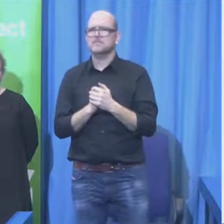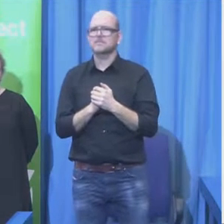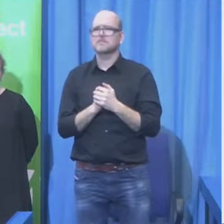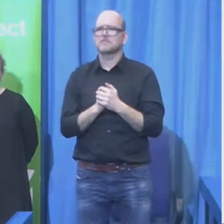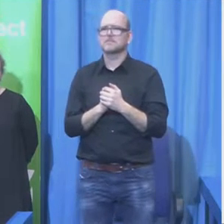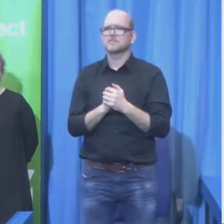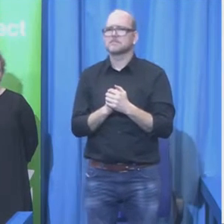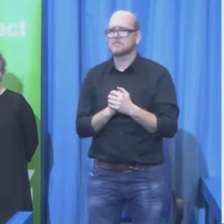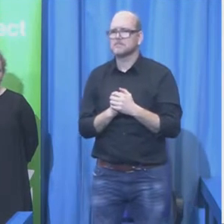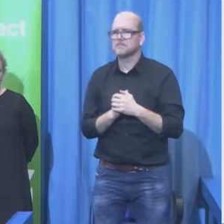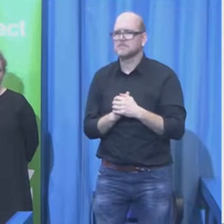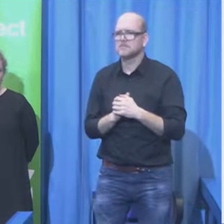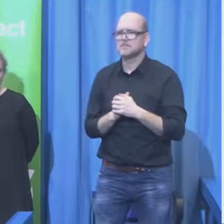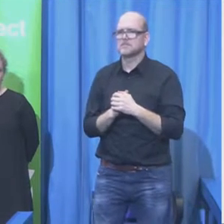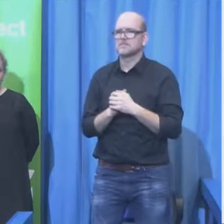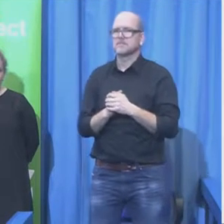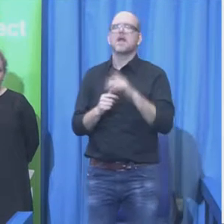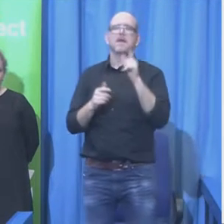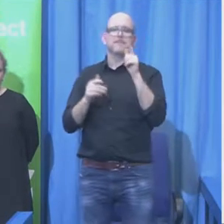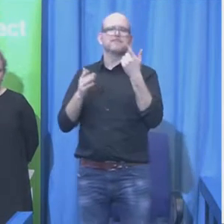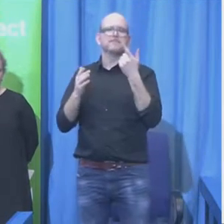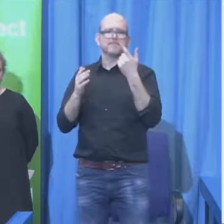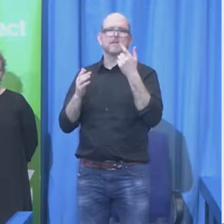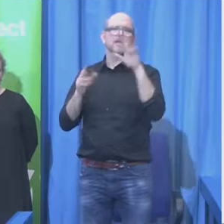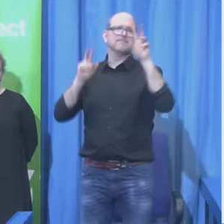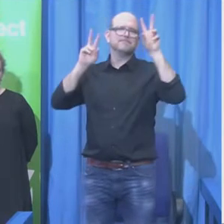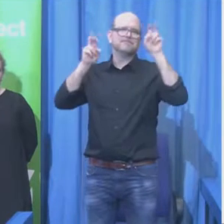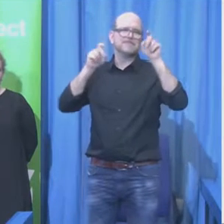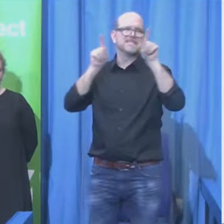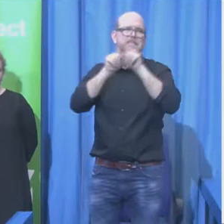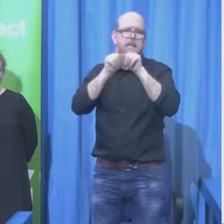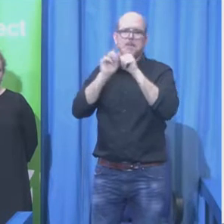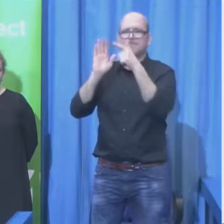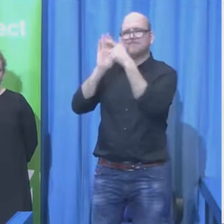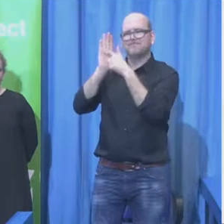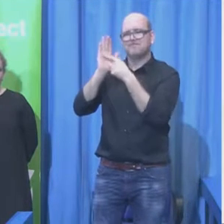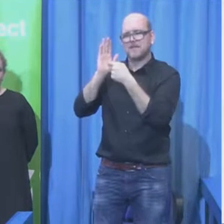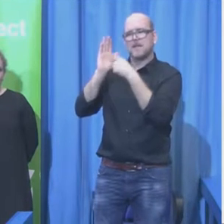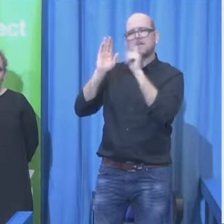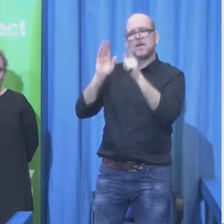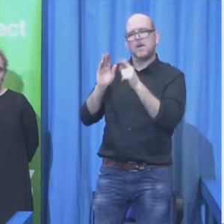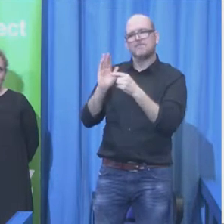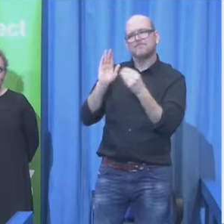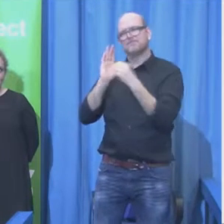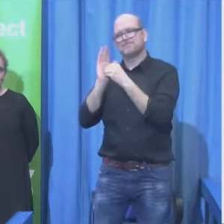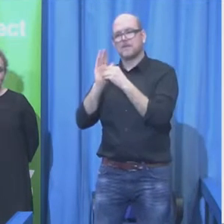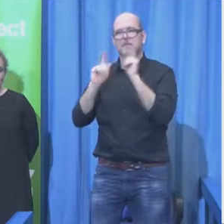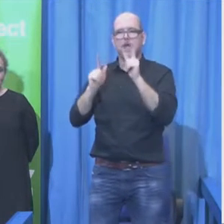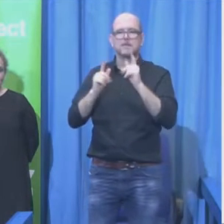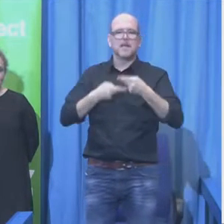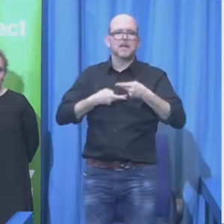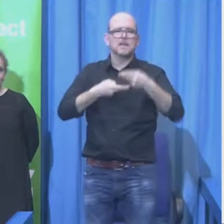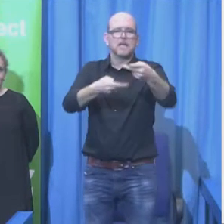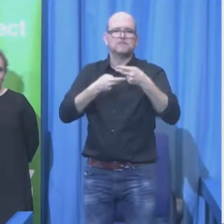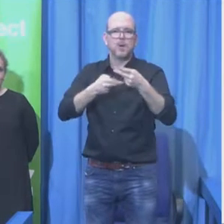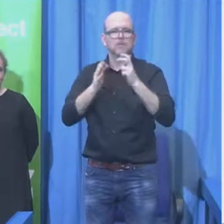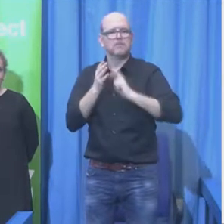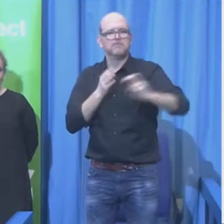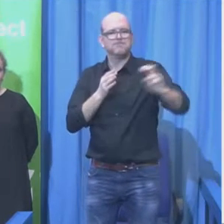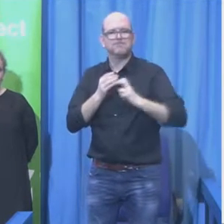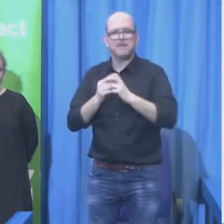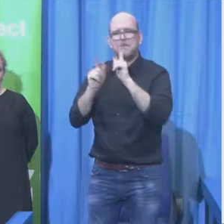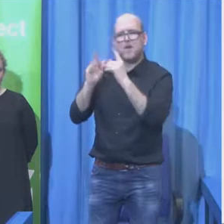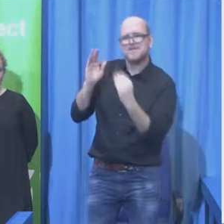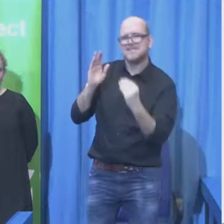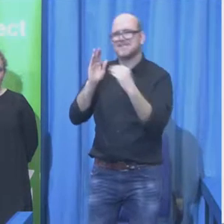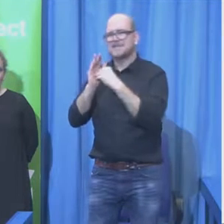transportation. All public transport will be accessible, hopefully, in the future. Government buildings, public sector, and private sector